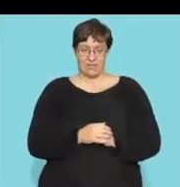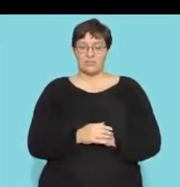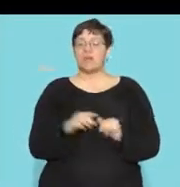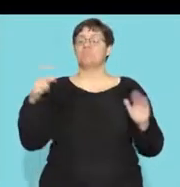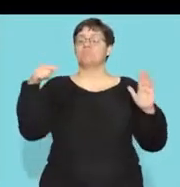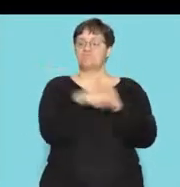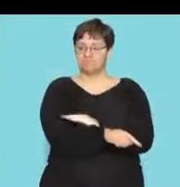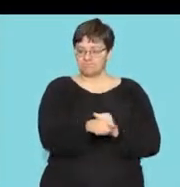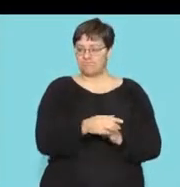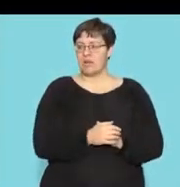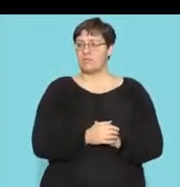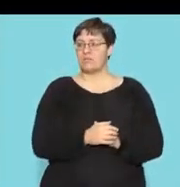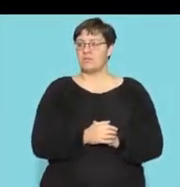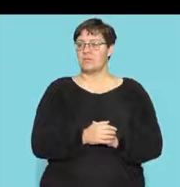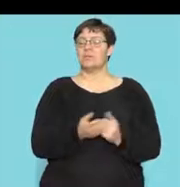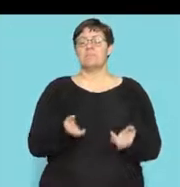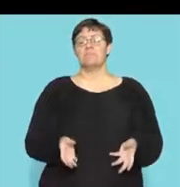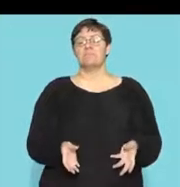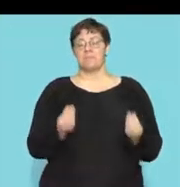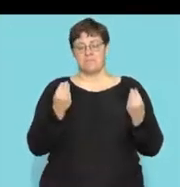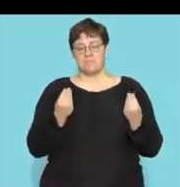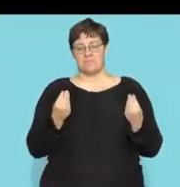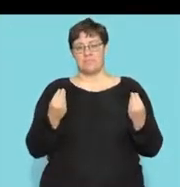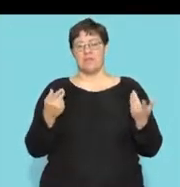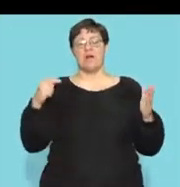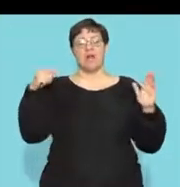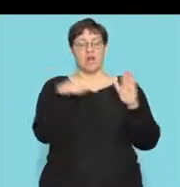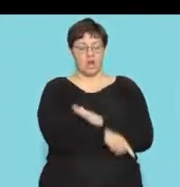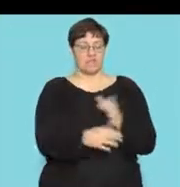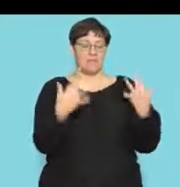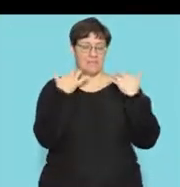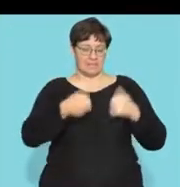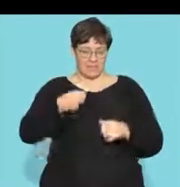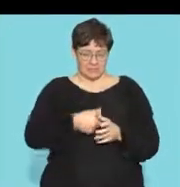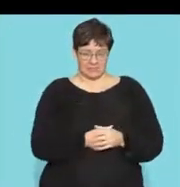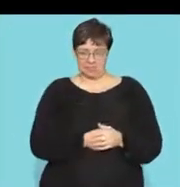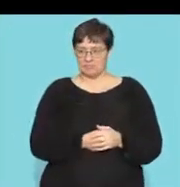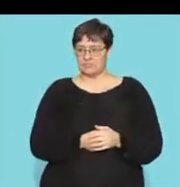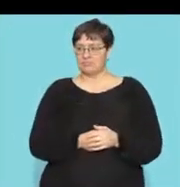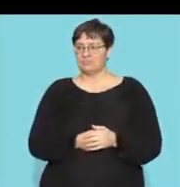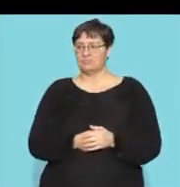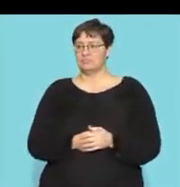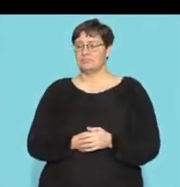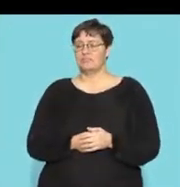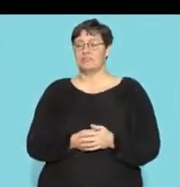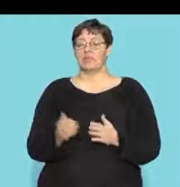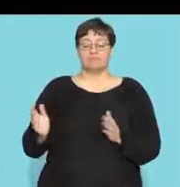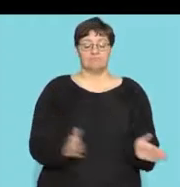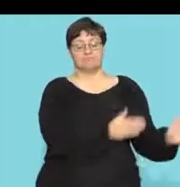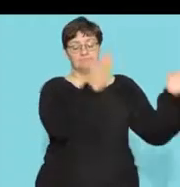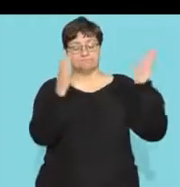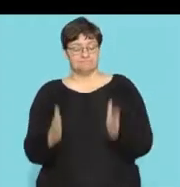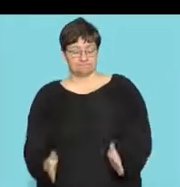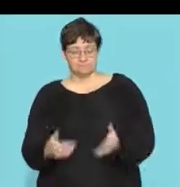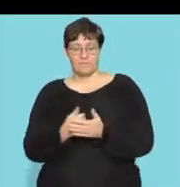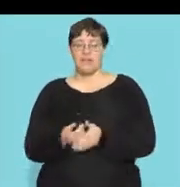gives us our loss on our plastic bags. Right, we move on now to the next adjustment, which is salaries